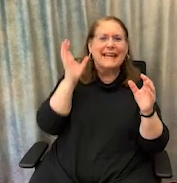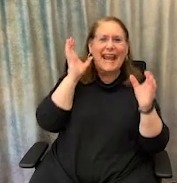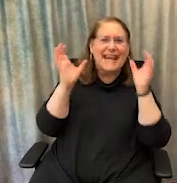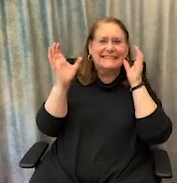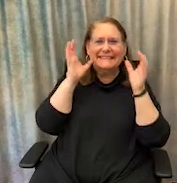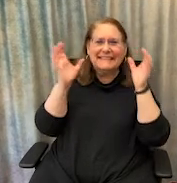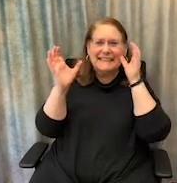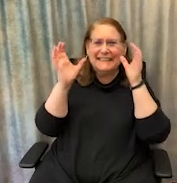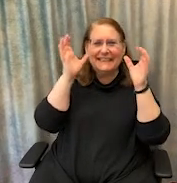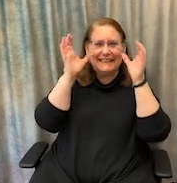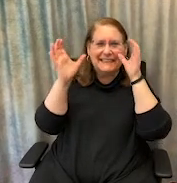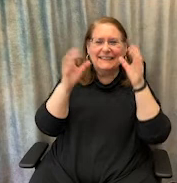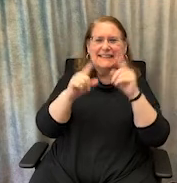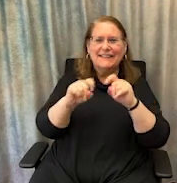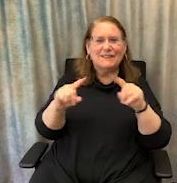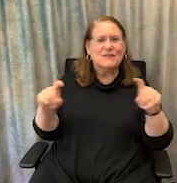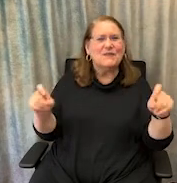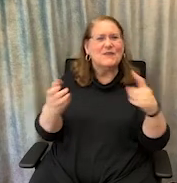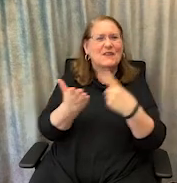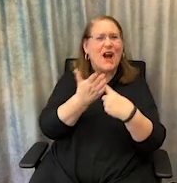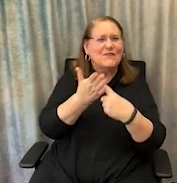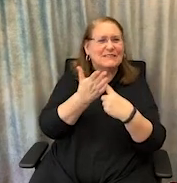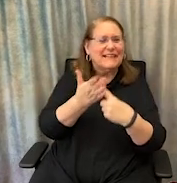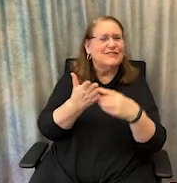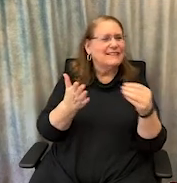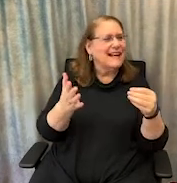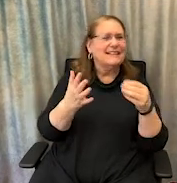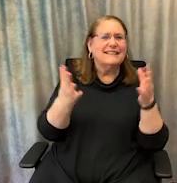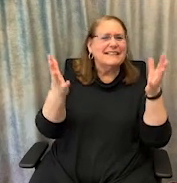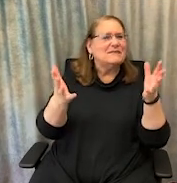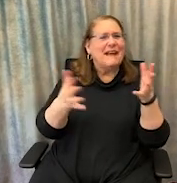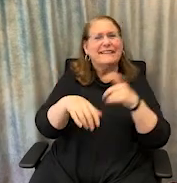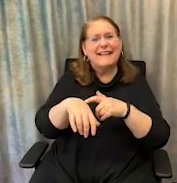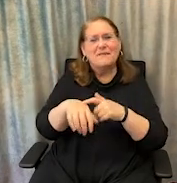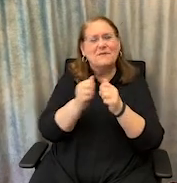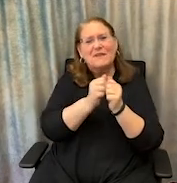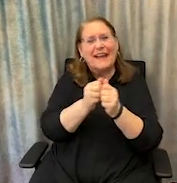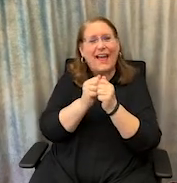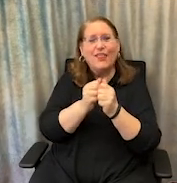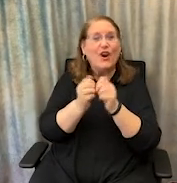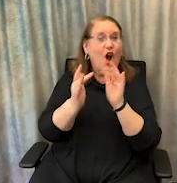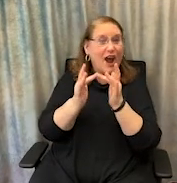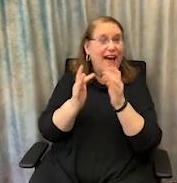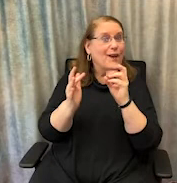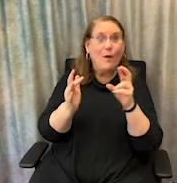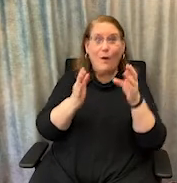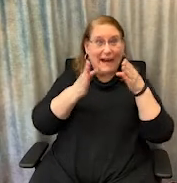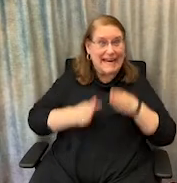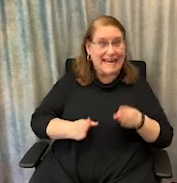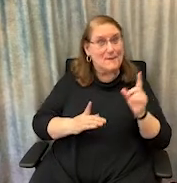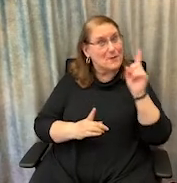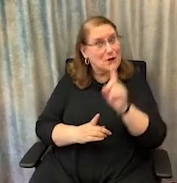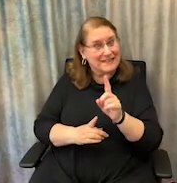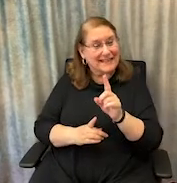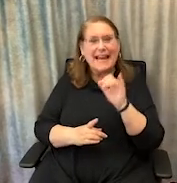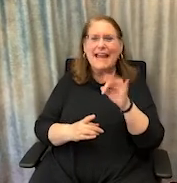listen to conversations and spend time with each other online or in person.